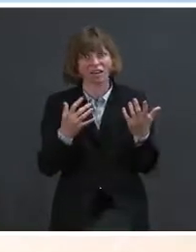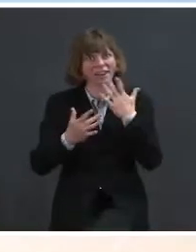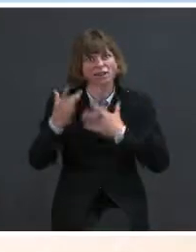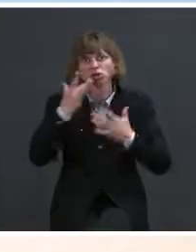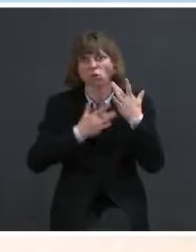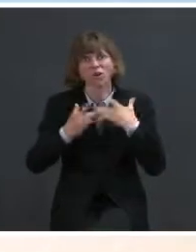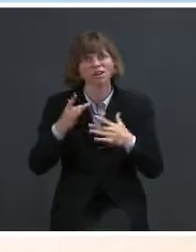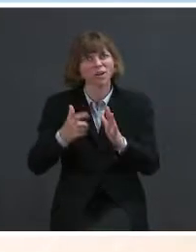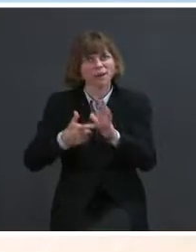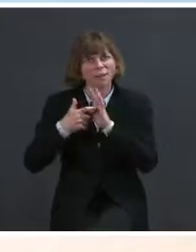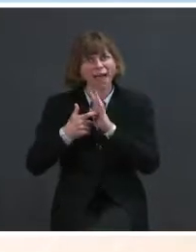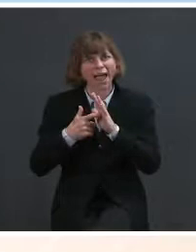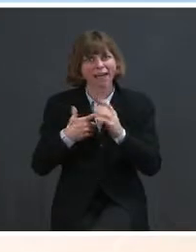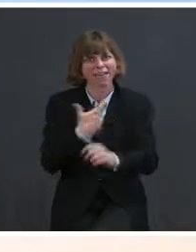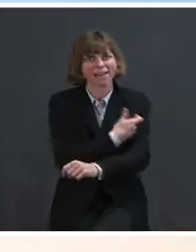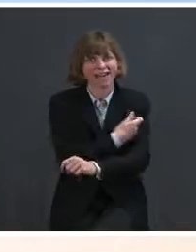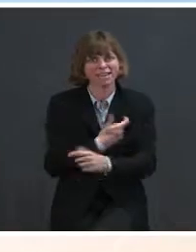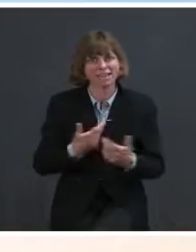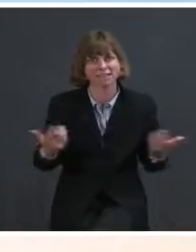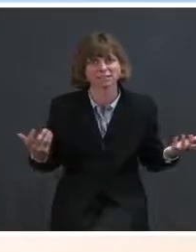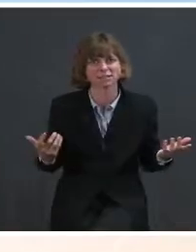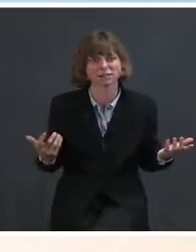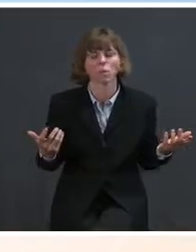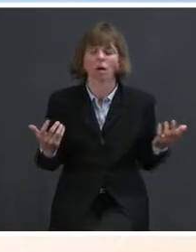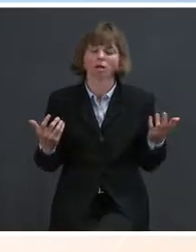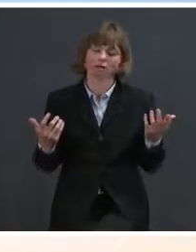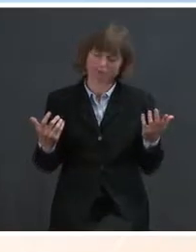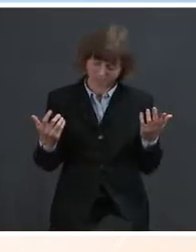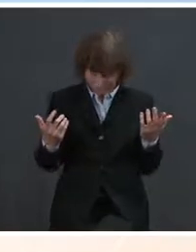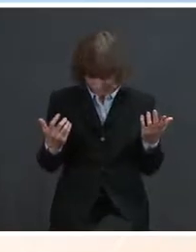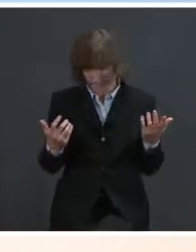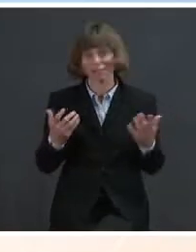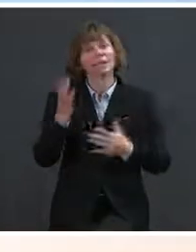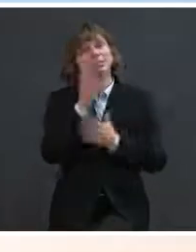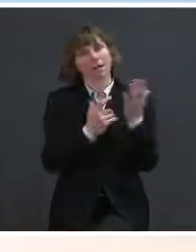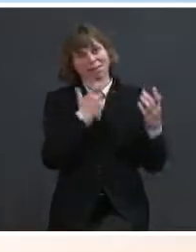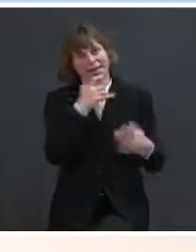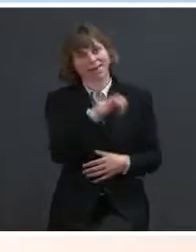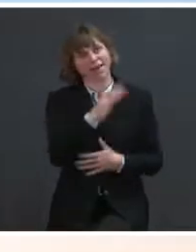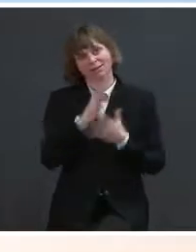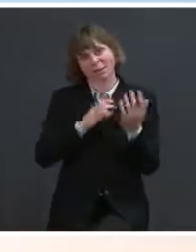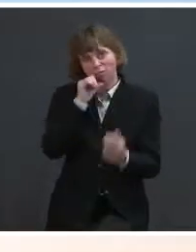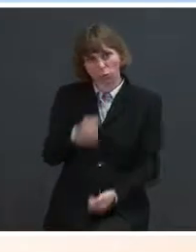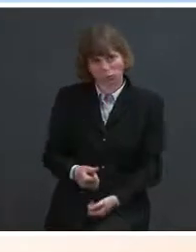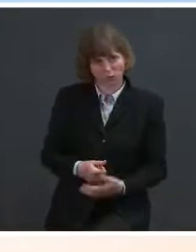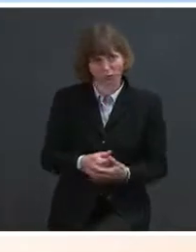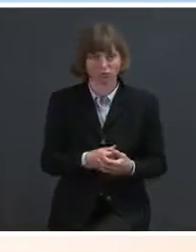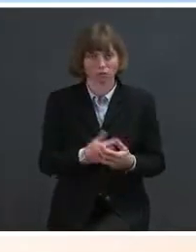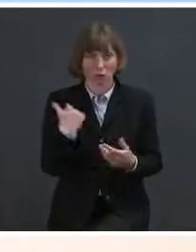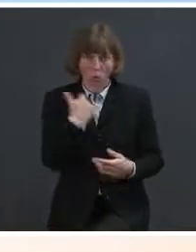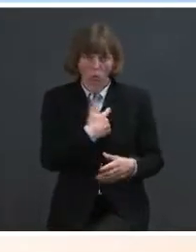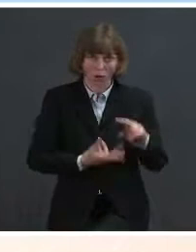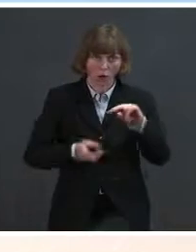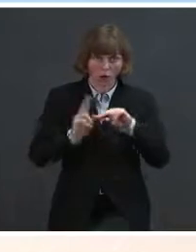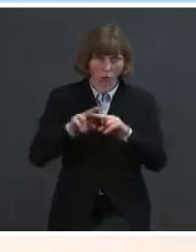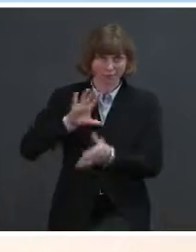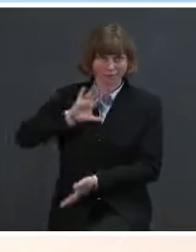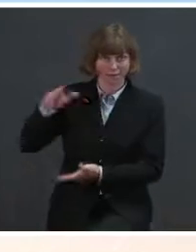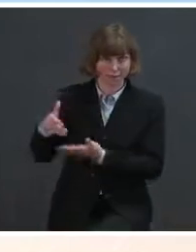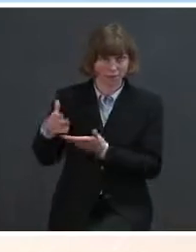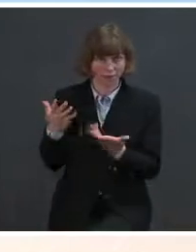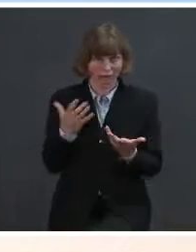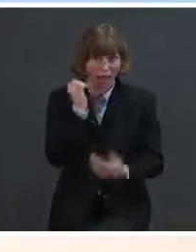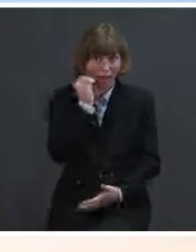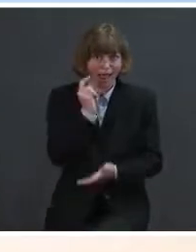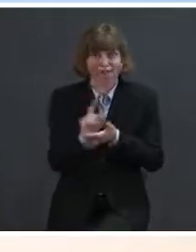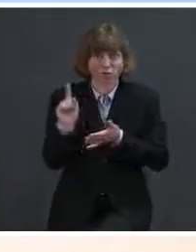right now? Well, I think there are some who are saying that and some who are not. And obviously, we've been increasing supply nearly every single